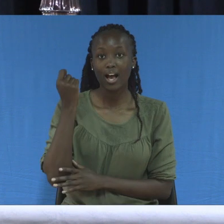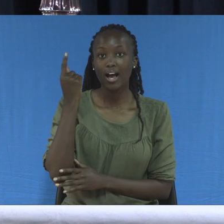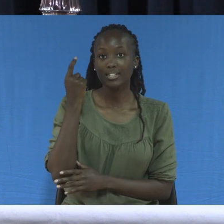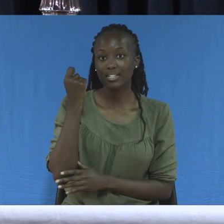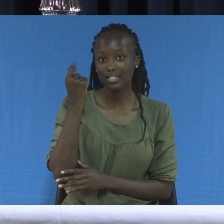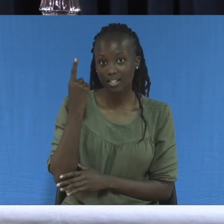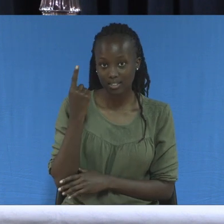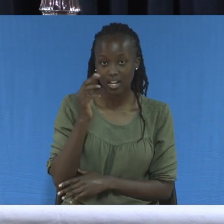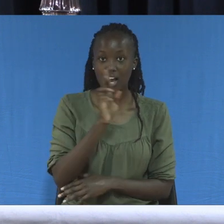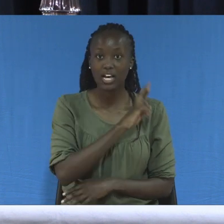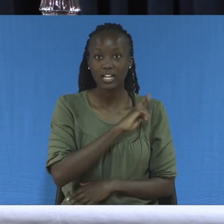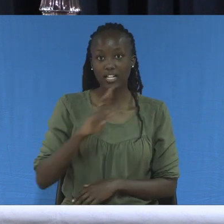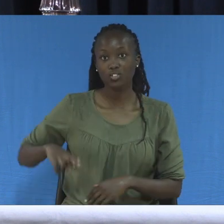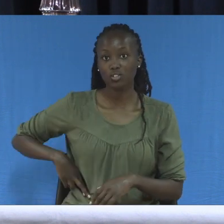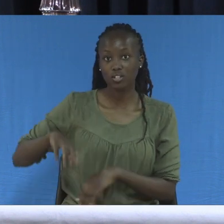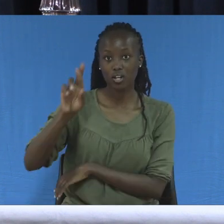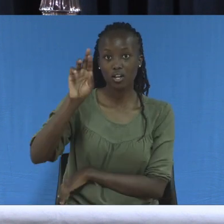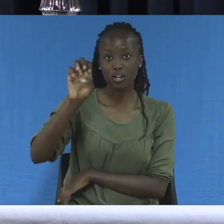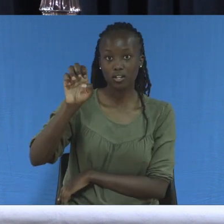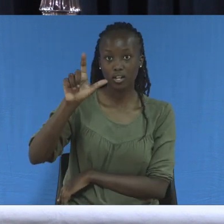understanding religion.